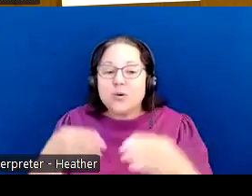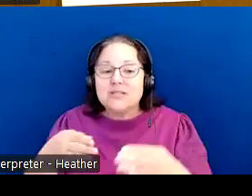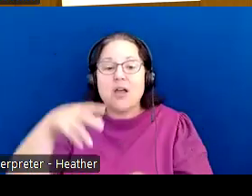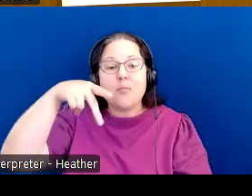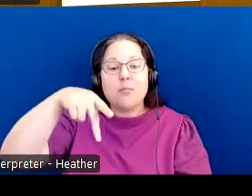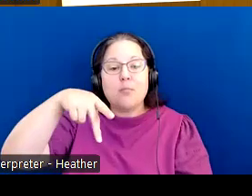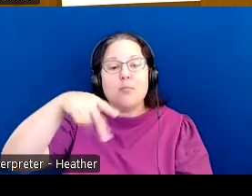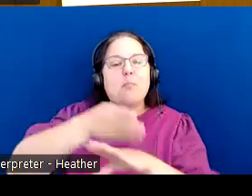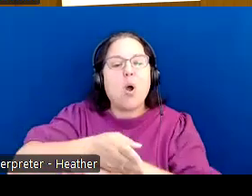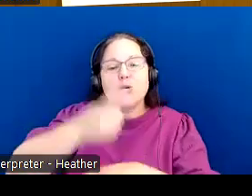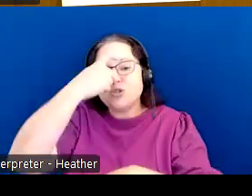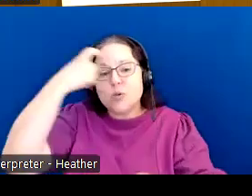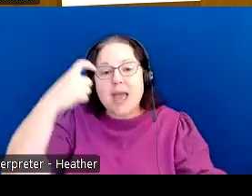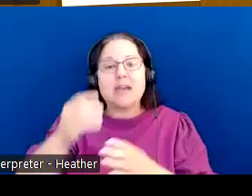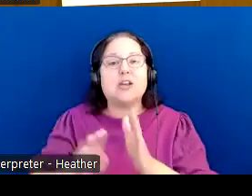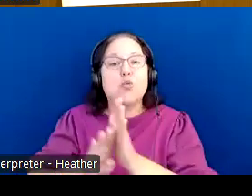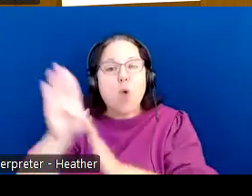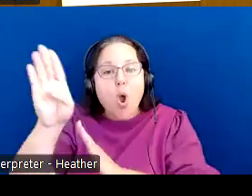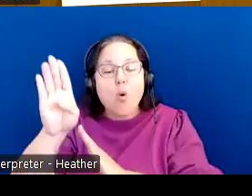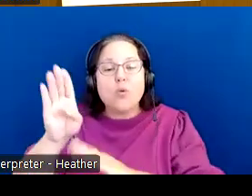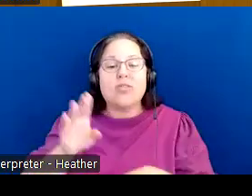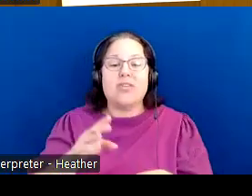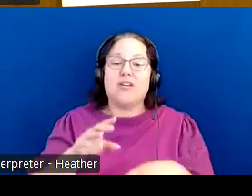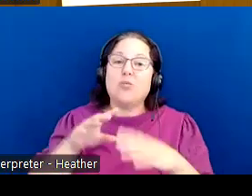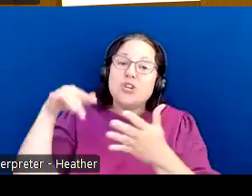exciting. We're studying characteristics